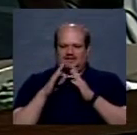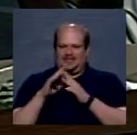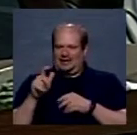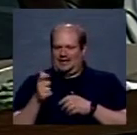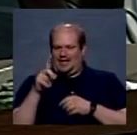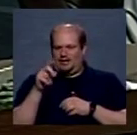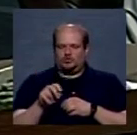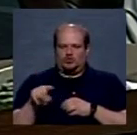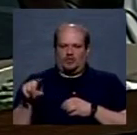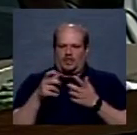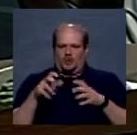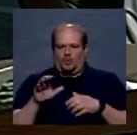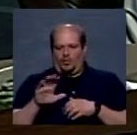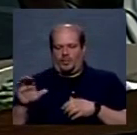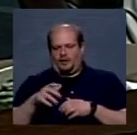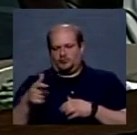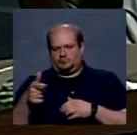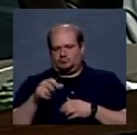they don't want their sprayed.